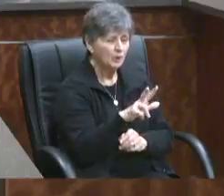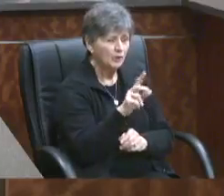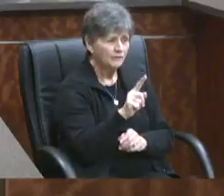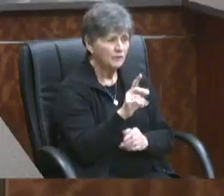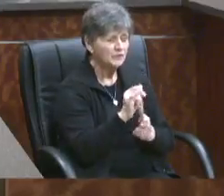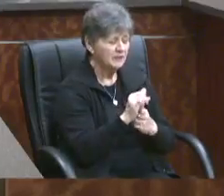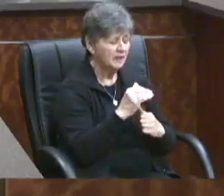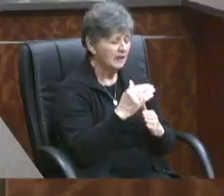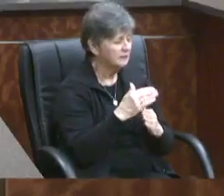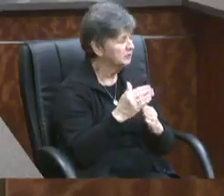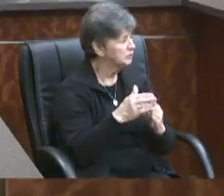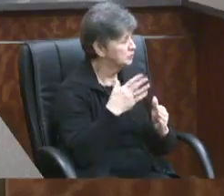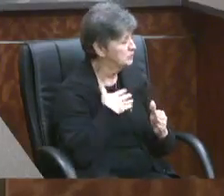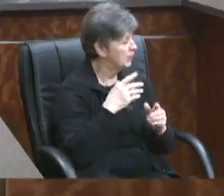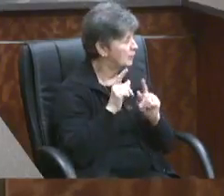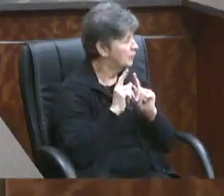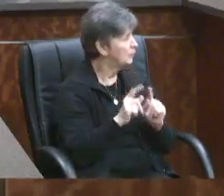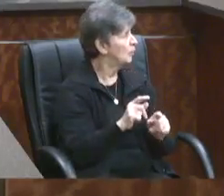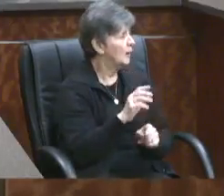report. Mayor?